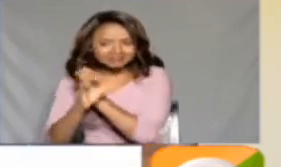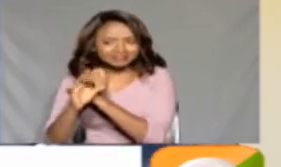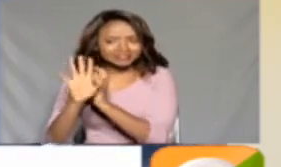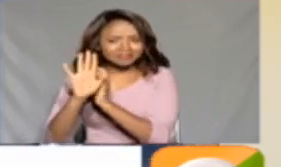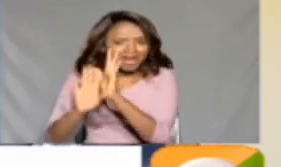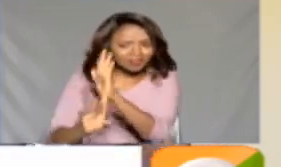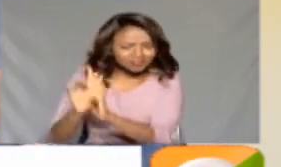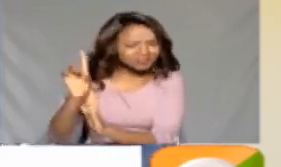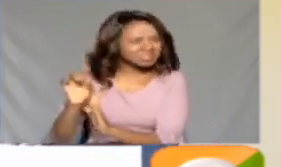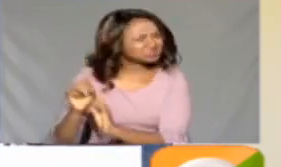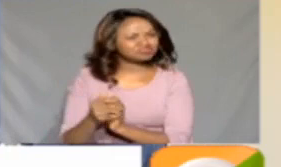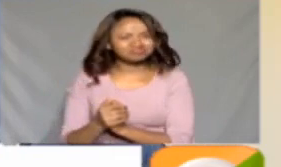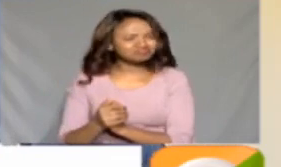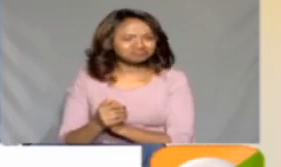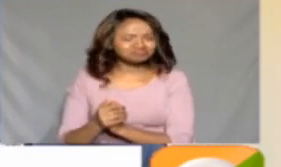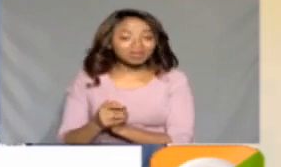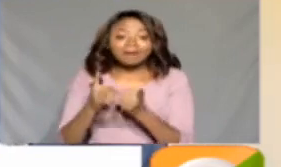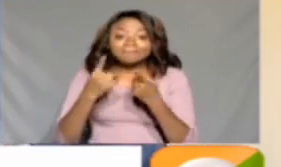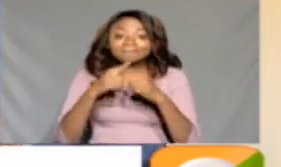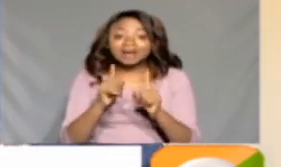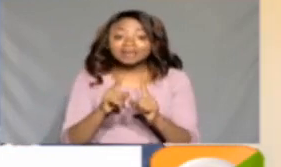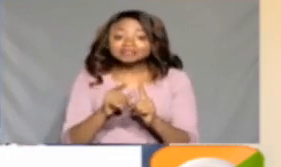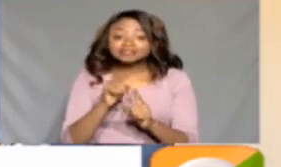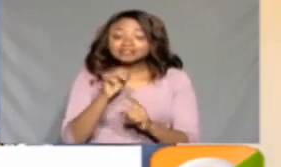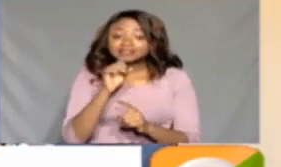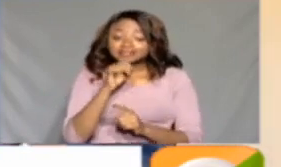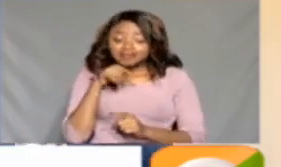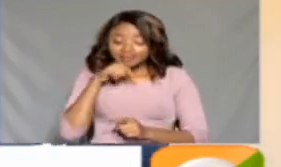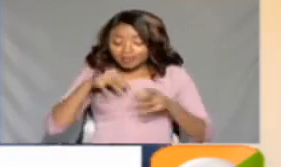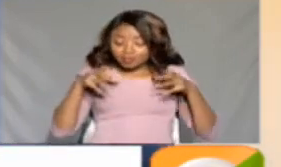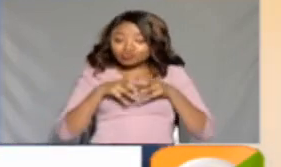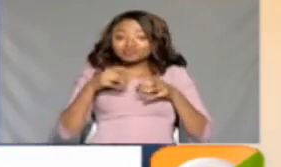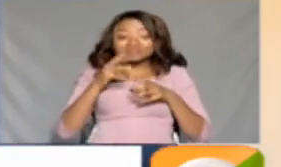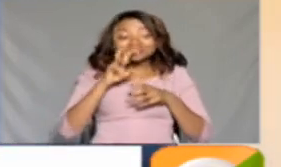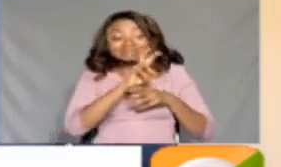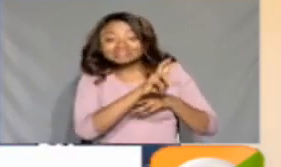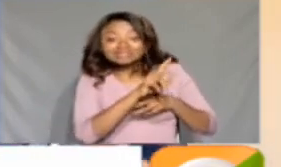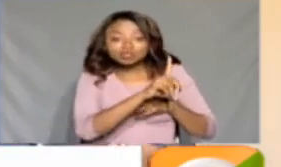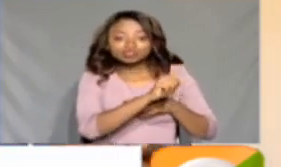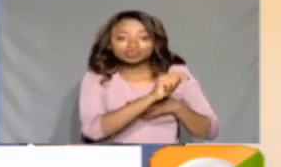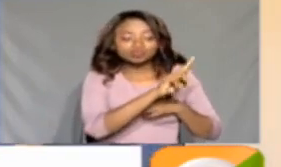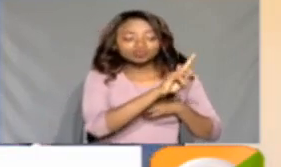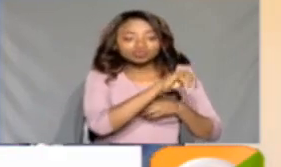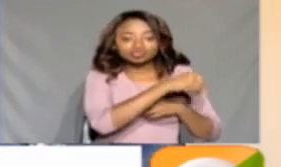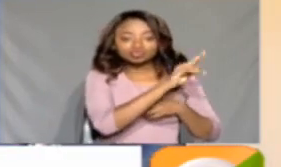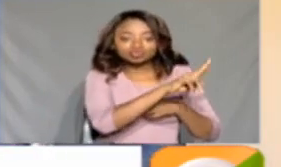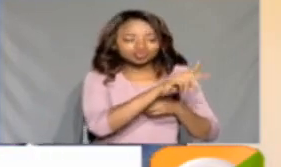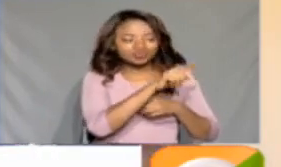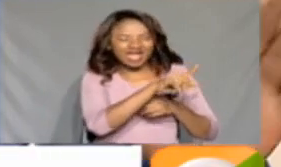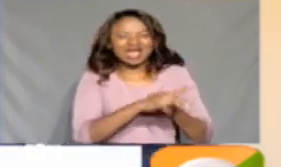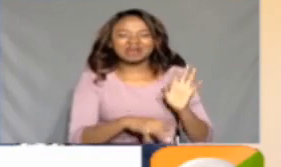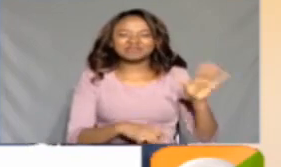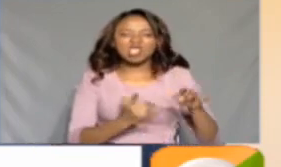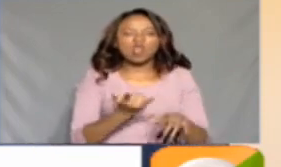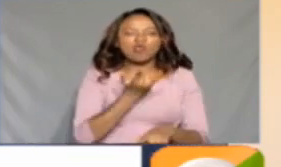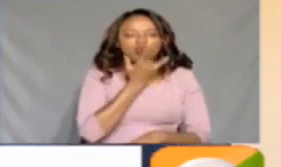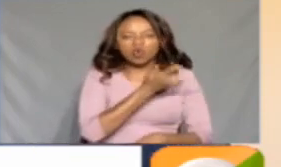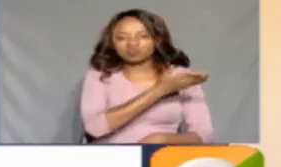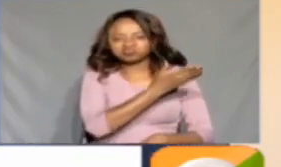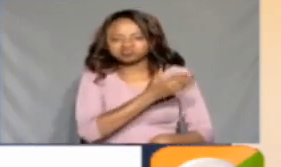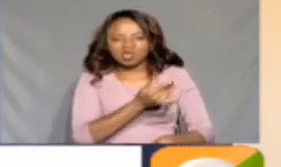as Tuju the Luo, not Tuju the Kenyan. And that's why some people would say, I end the